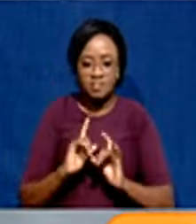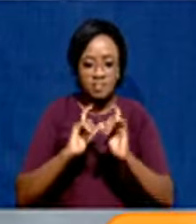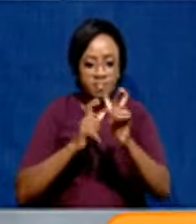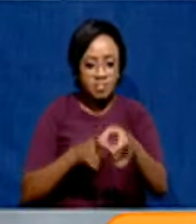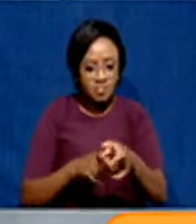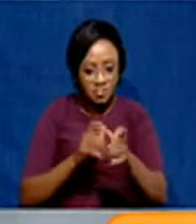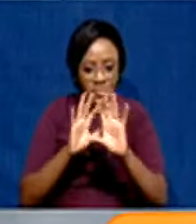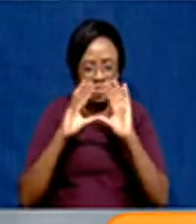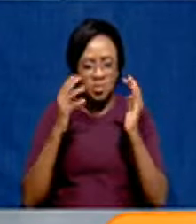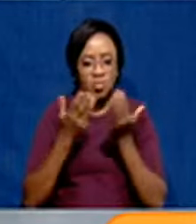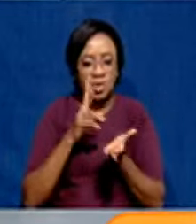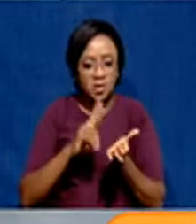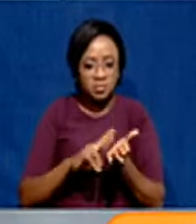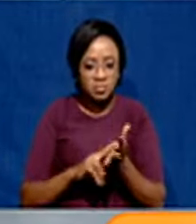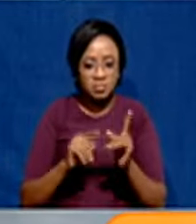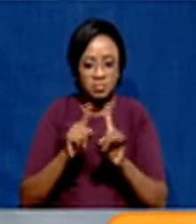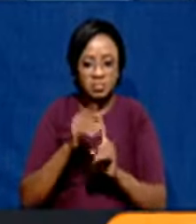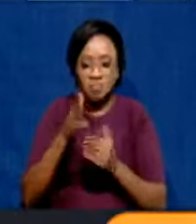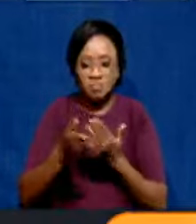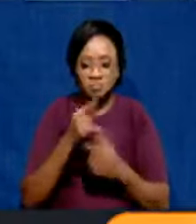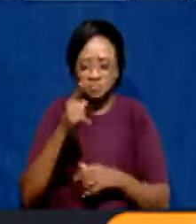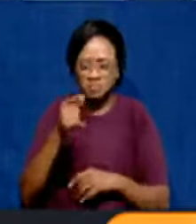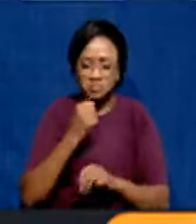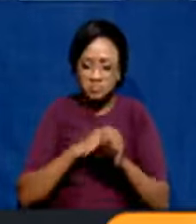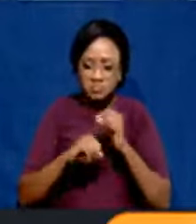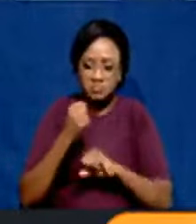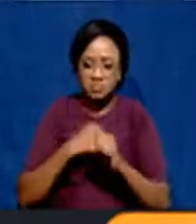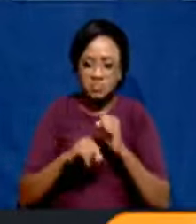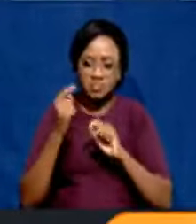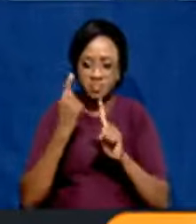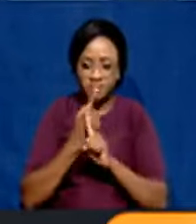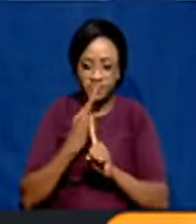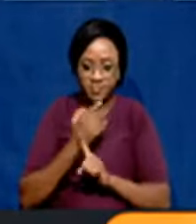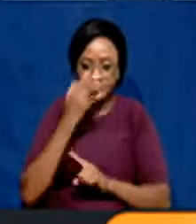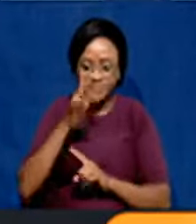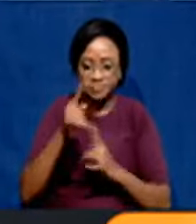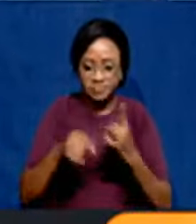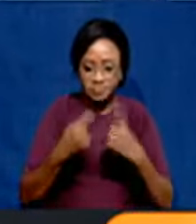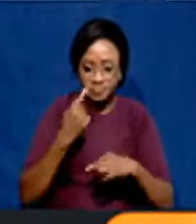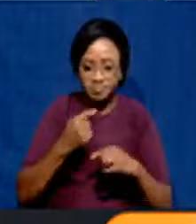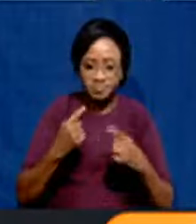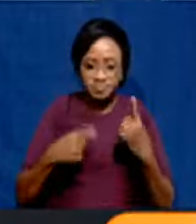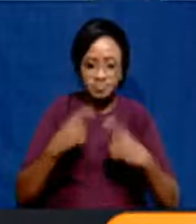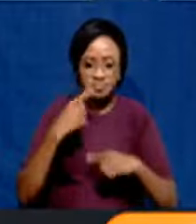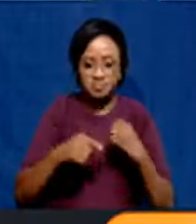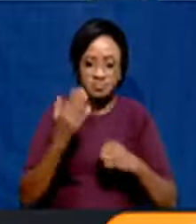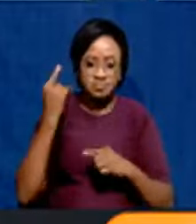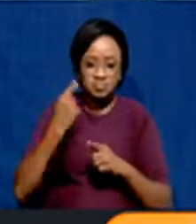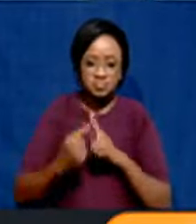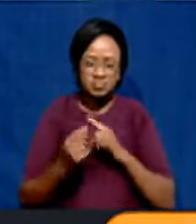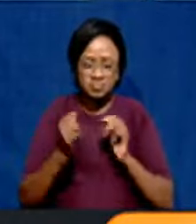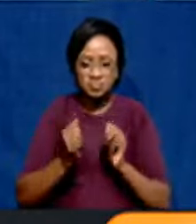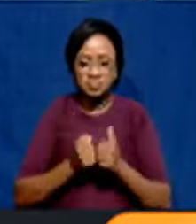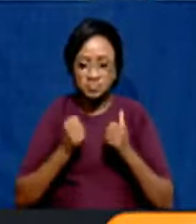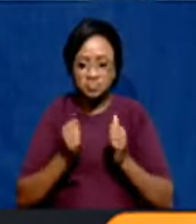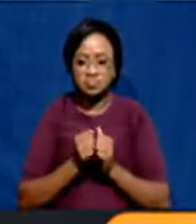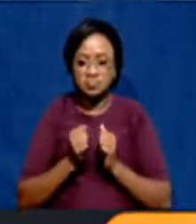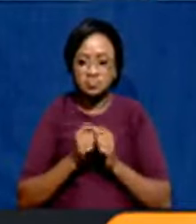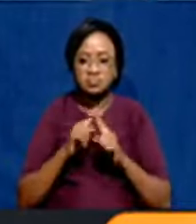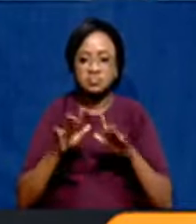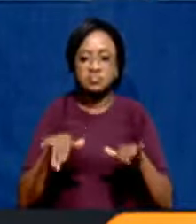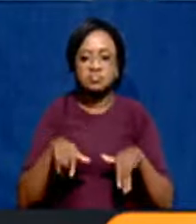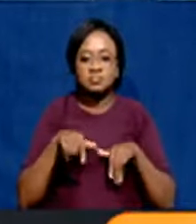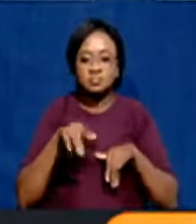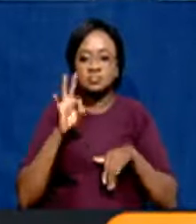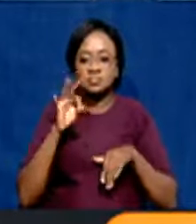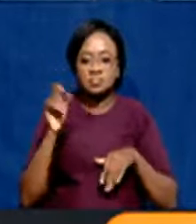that, and what it has even had to take, because he won the marathon last year in October, and had to wait for close to 3 months,